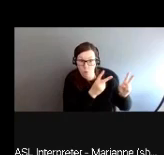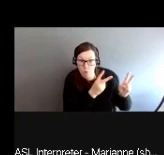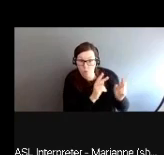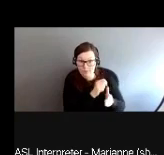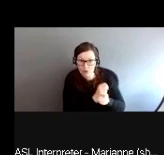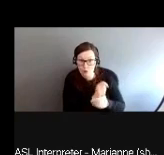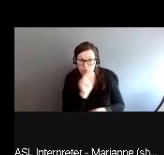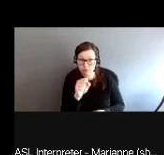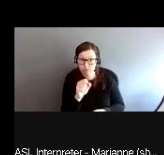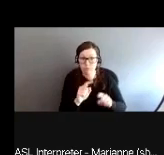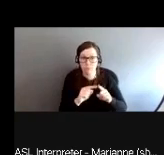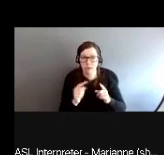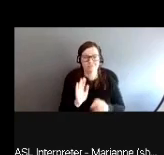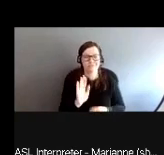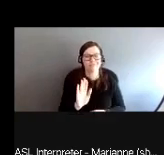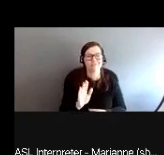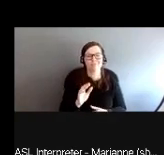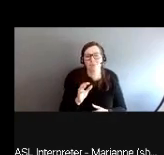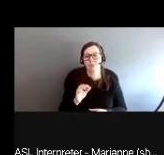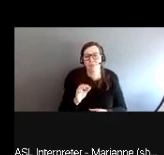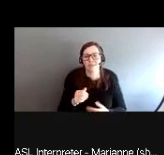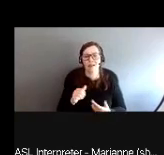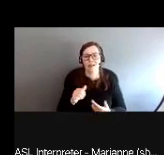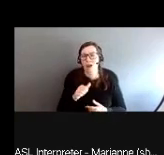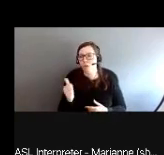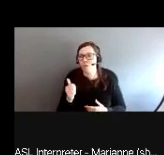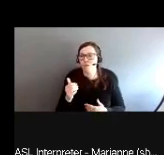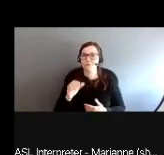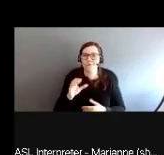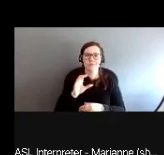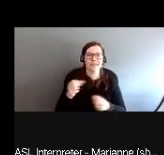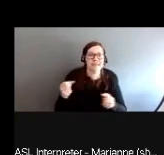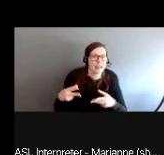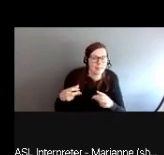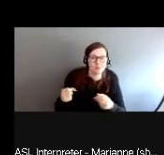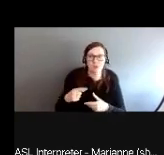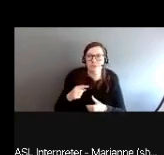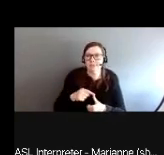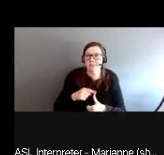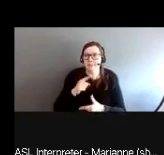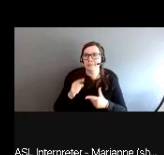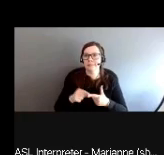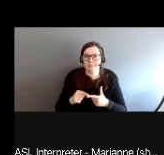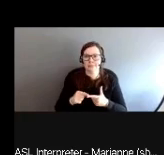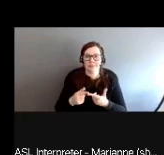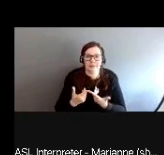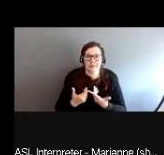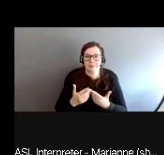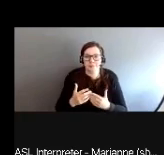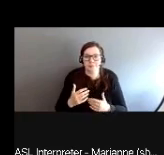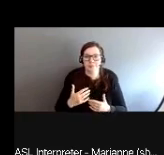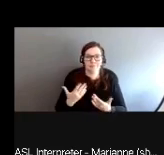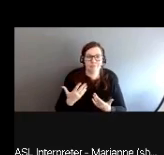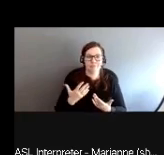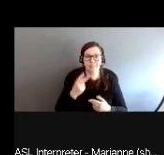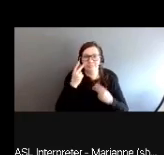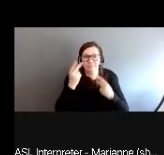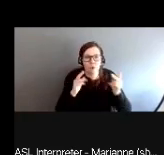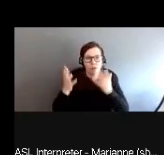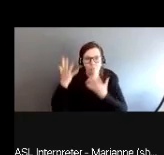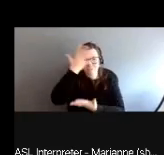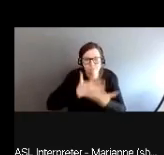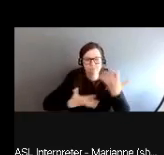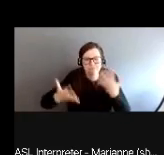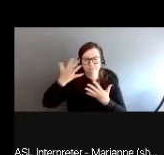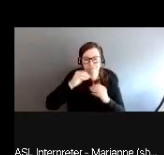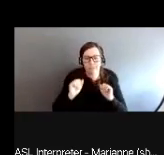extra effects, the text, the closed captioning, you don't have that in the desktop app. You actually have to use the mobile app for that.